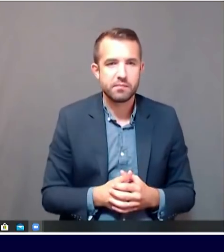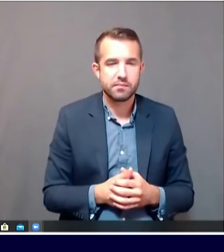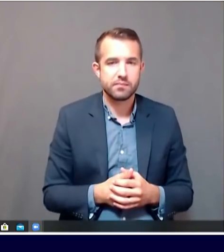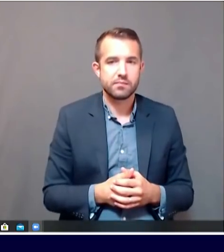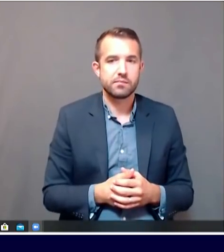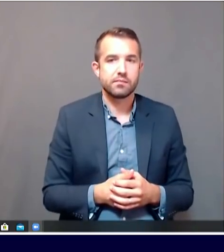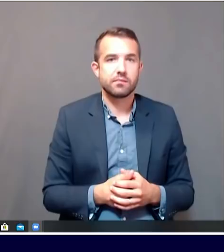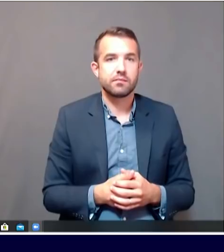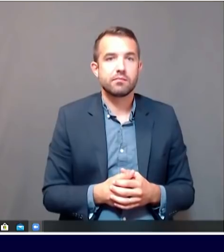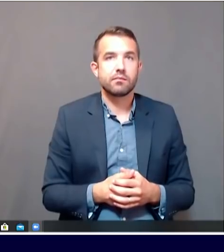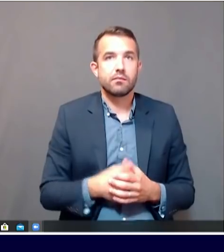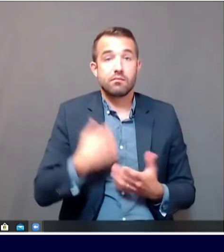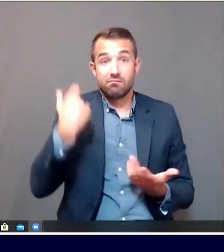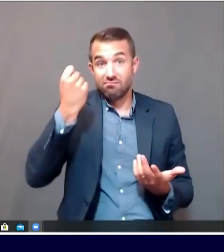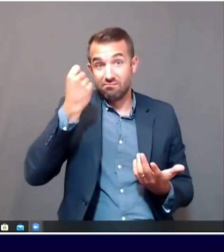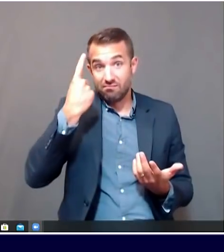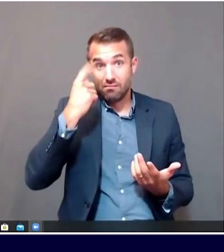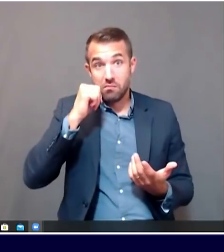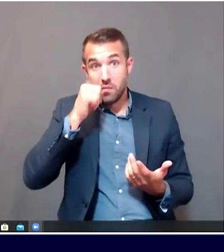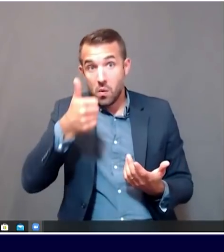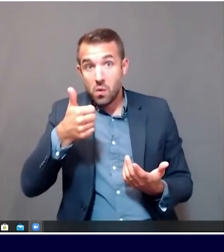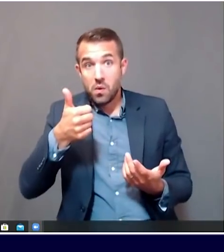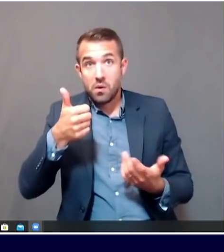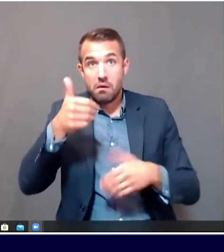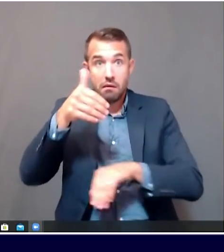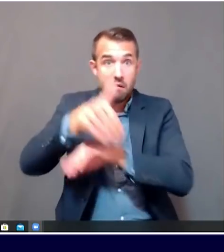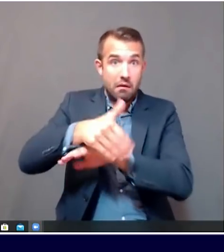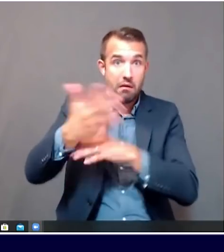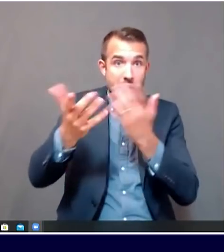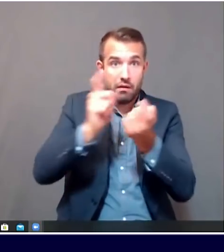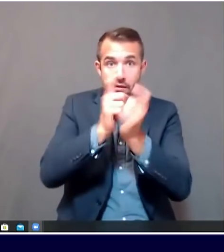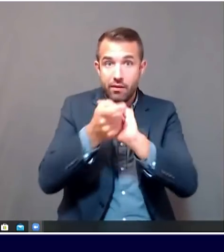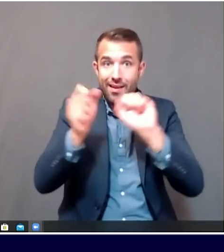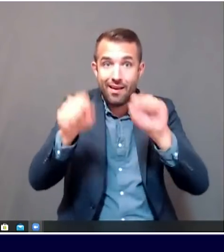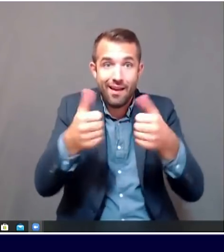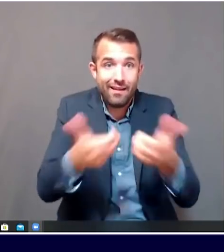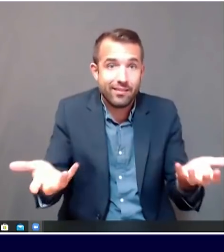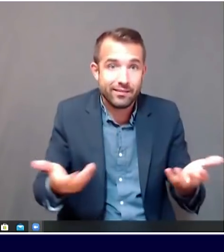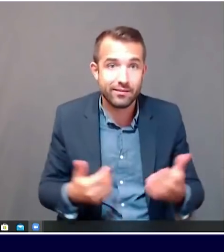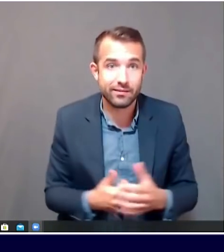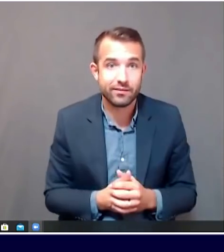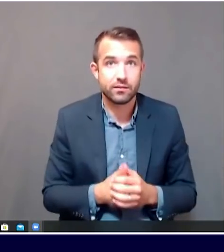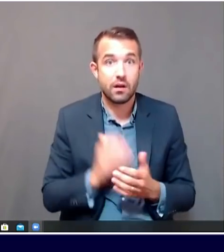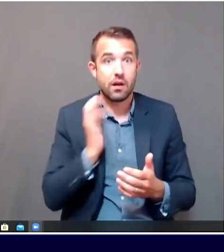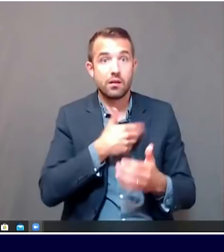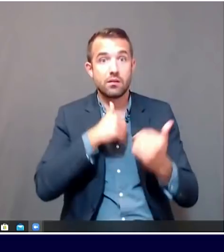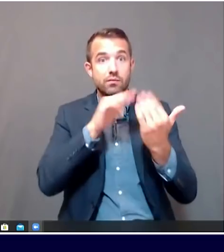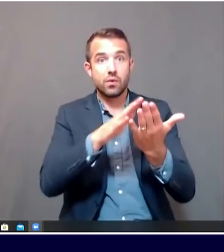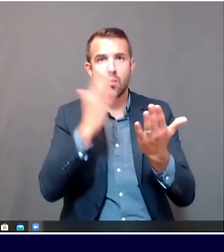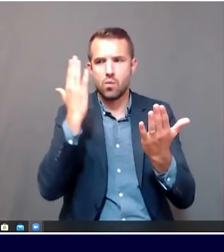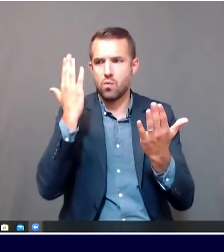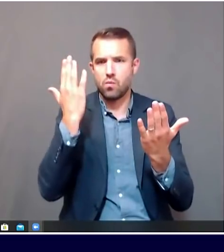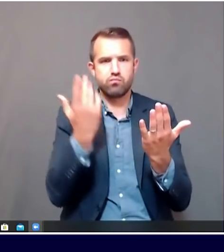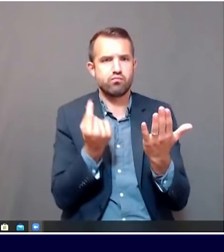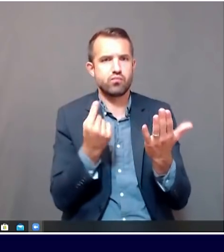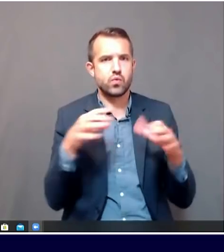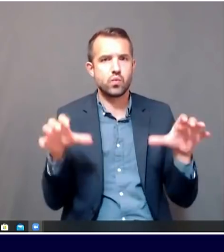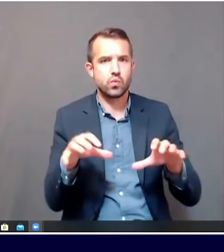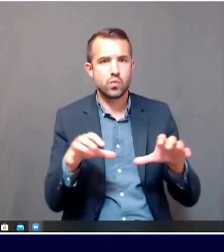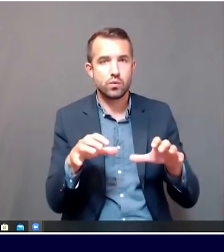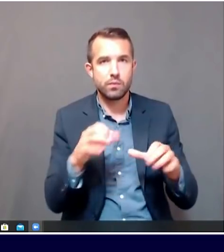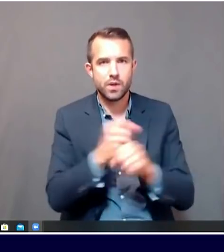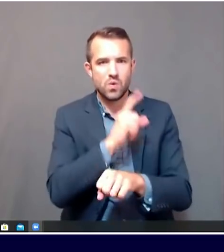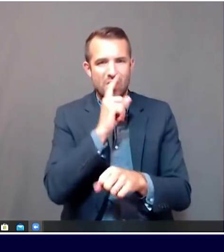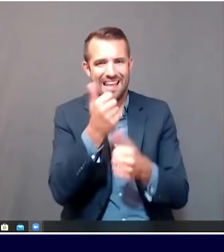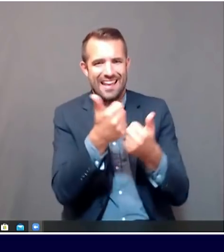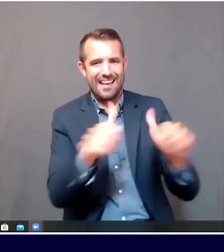recognizing that it may change over the next 6 hours. But our approach here is to make sure that any individual who has had a close exposure